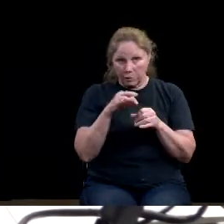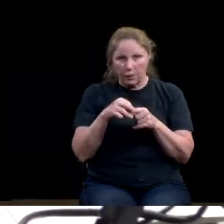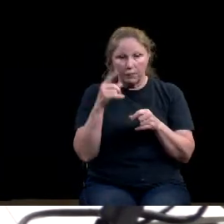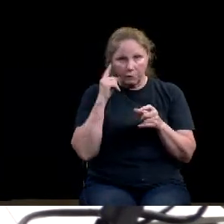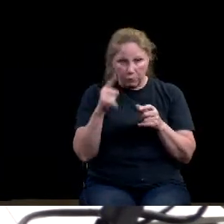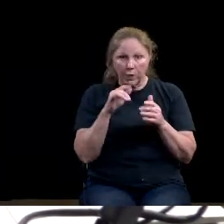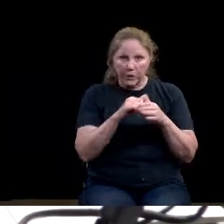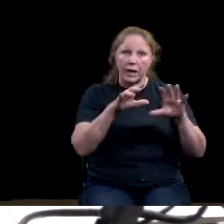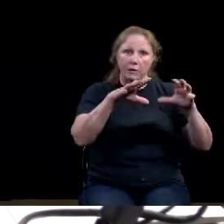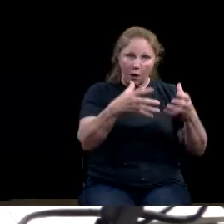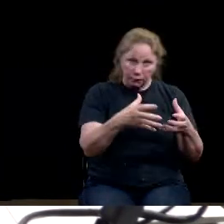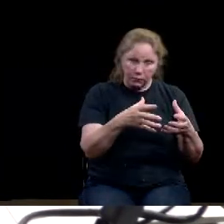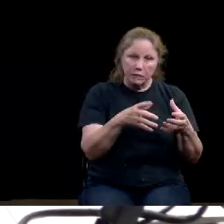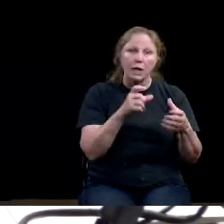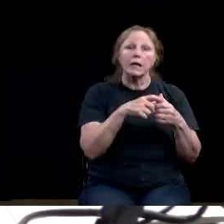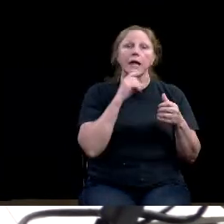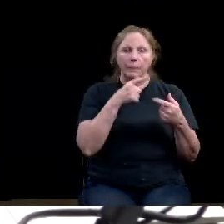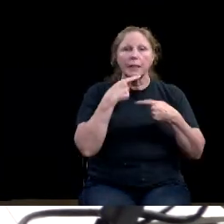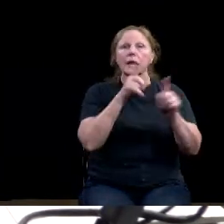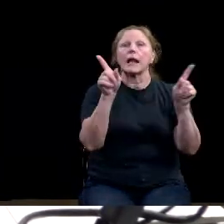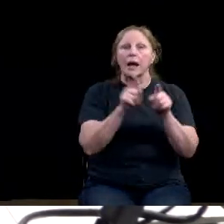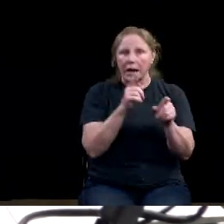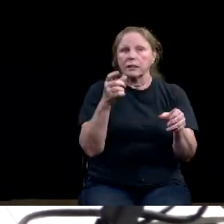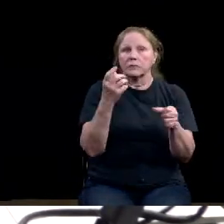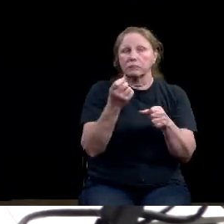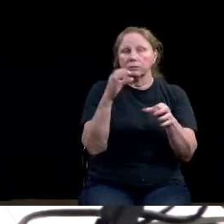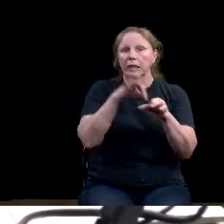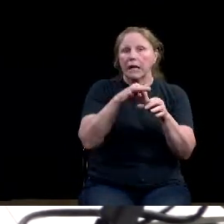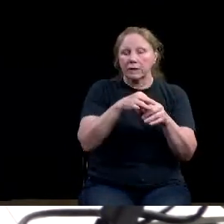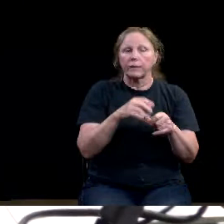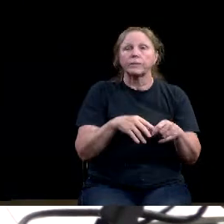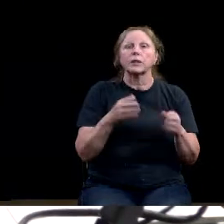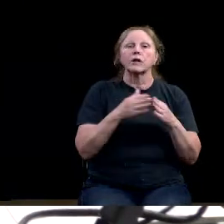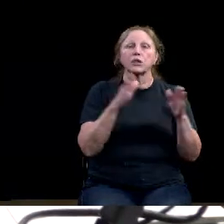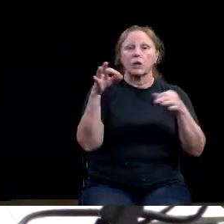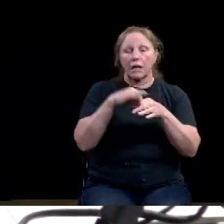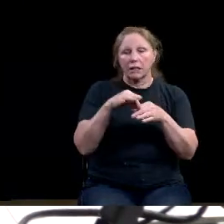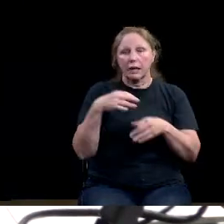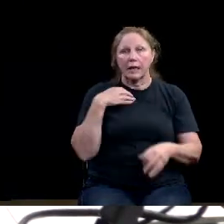Jim Holmes with 1,561 votes.